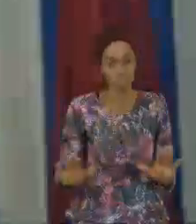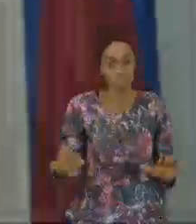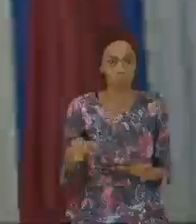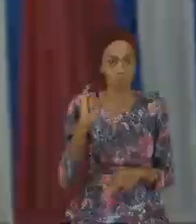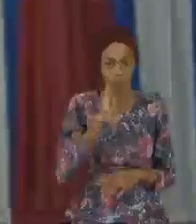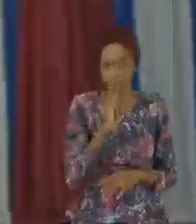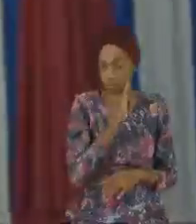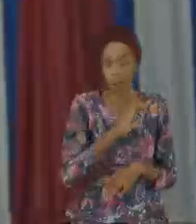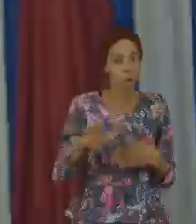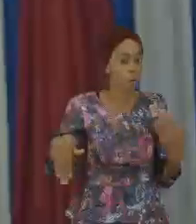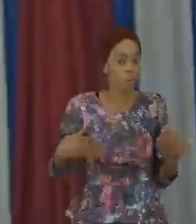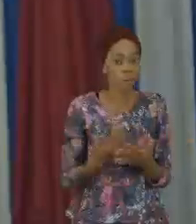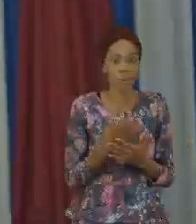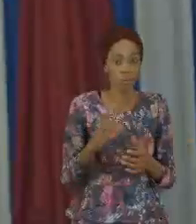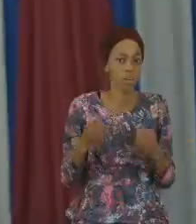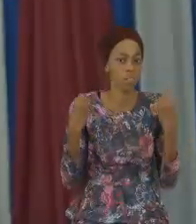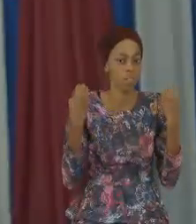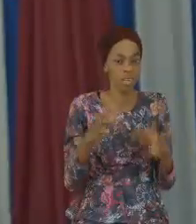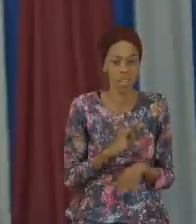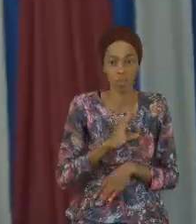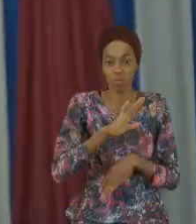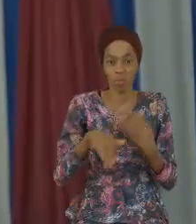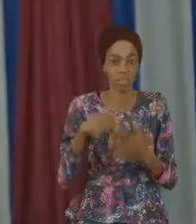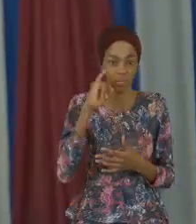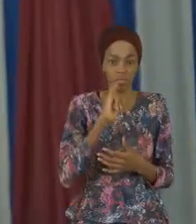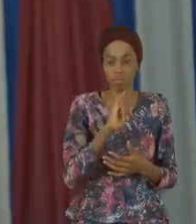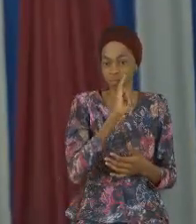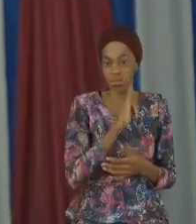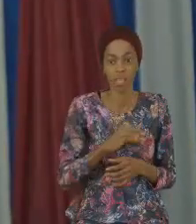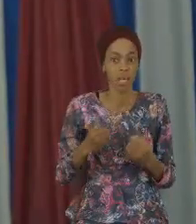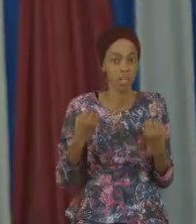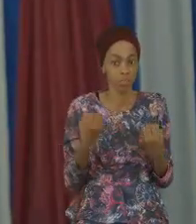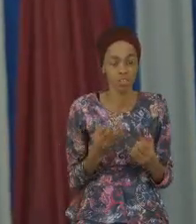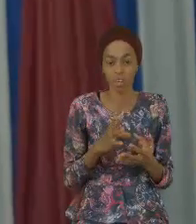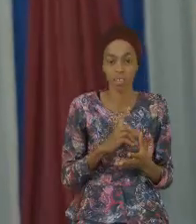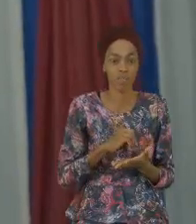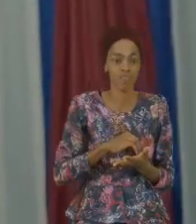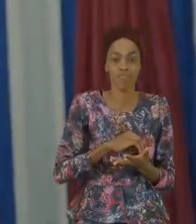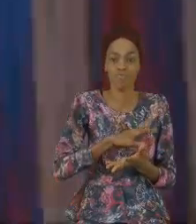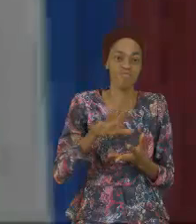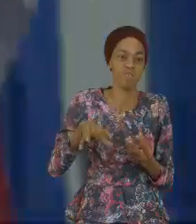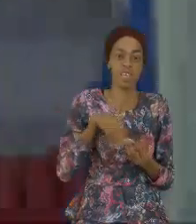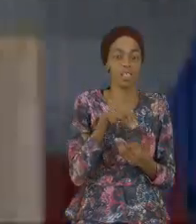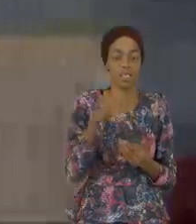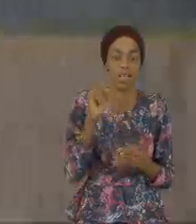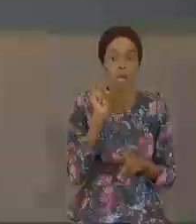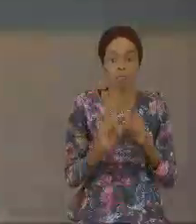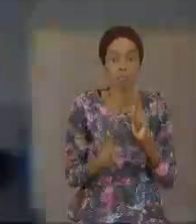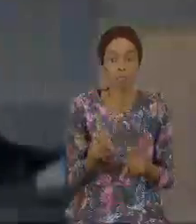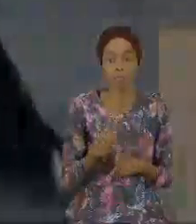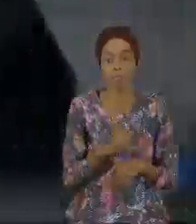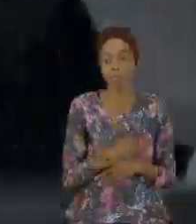large, majority of them, especially the mixed multitude, physically, they